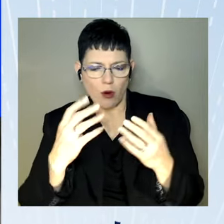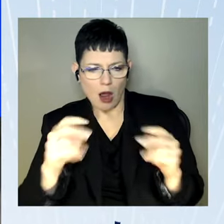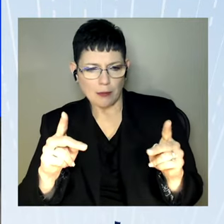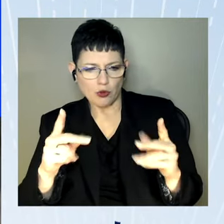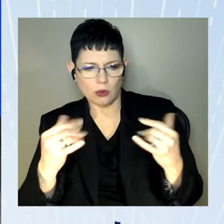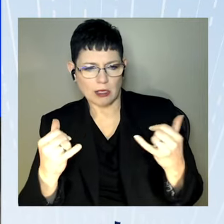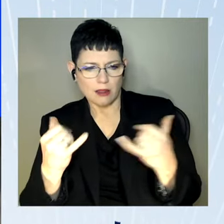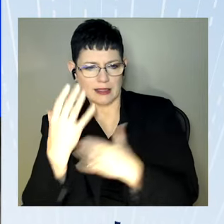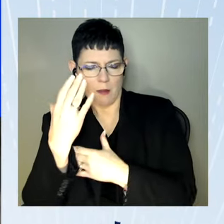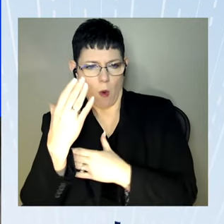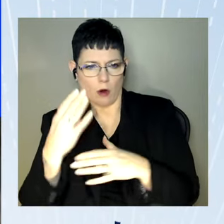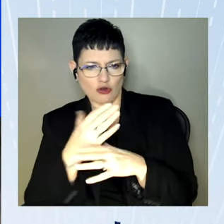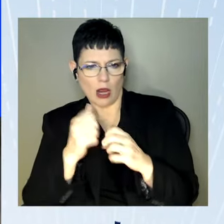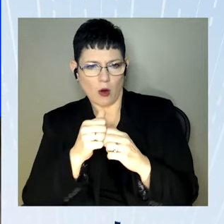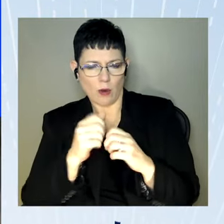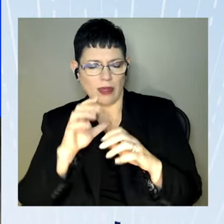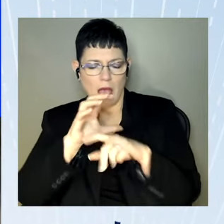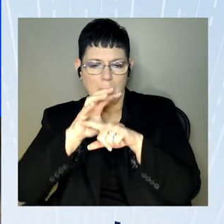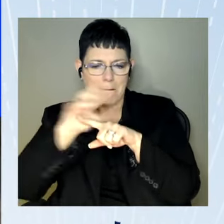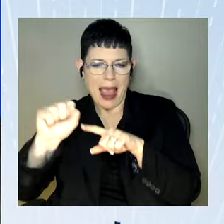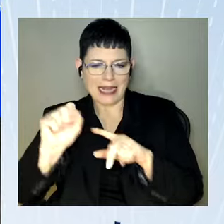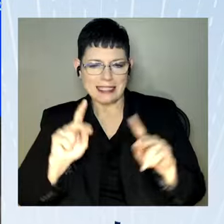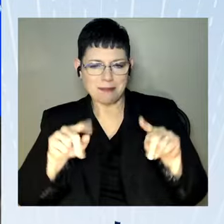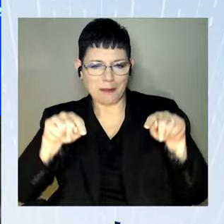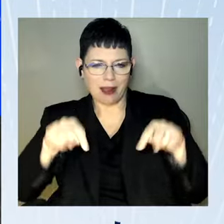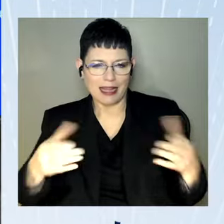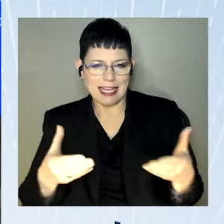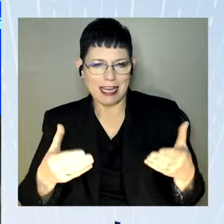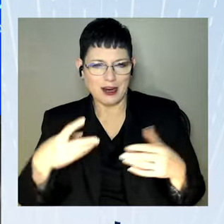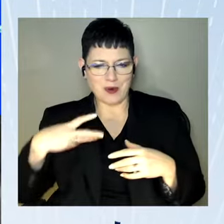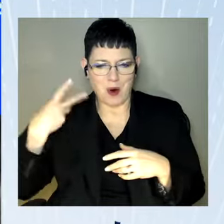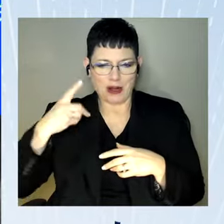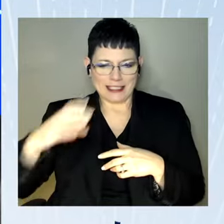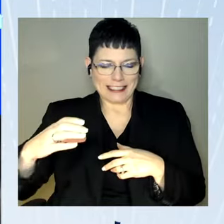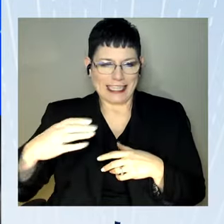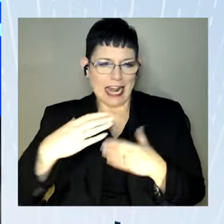space with some amazing advocates in Washington, D.C.